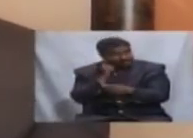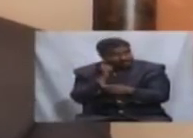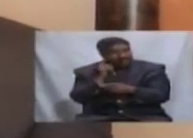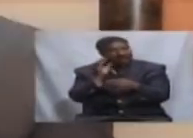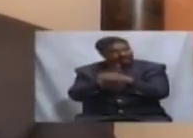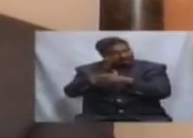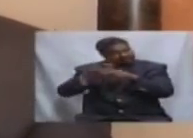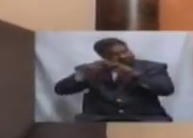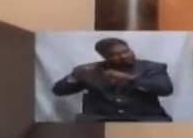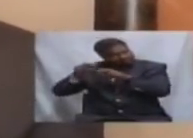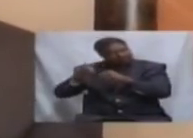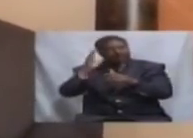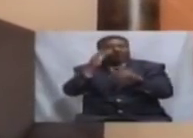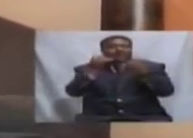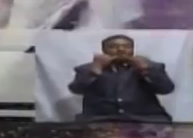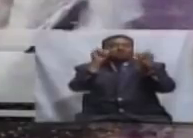public through the media.